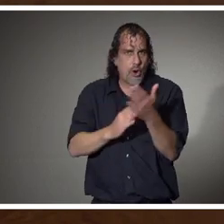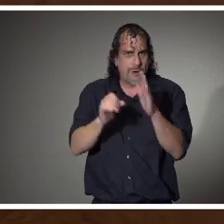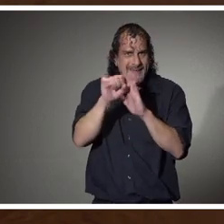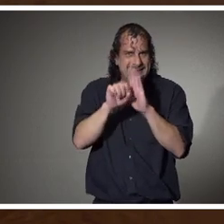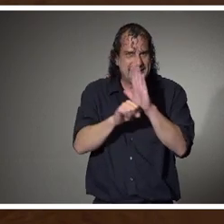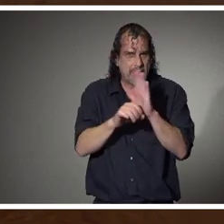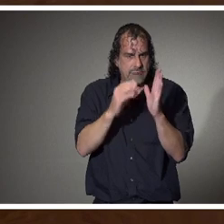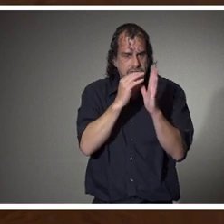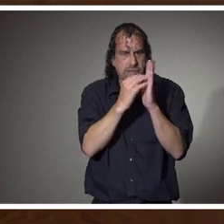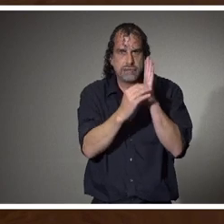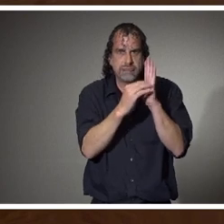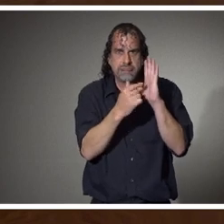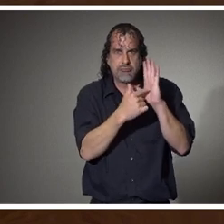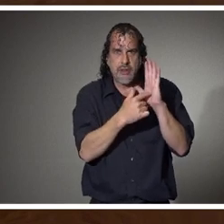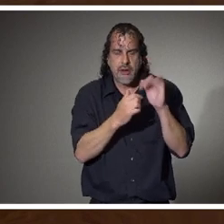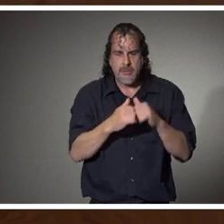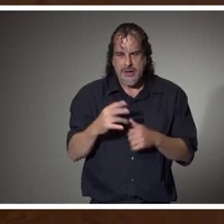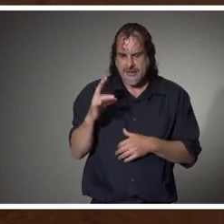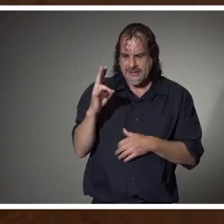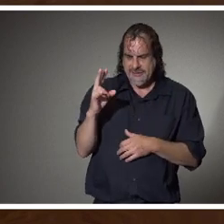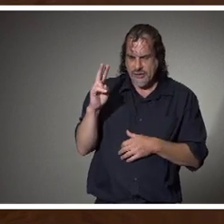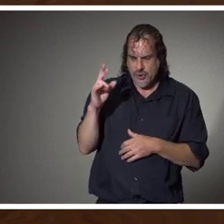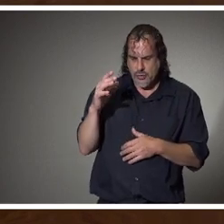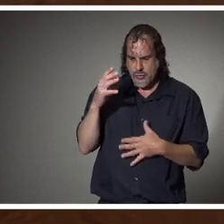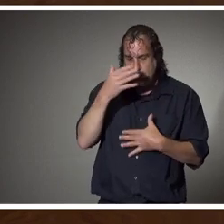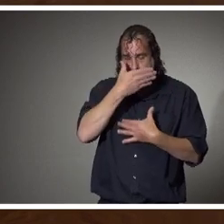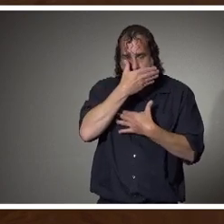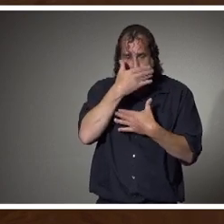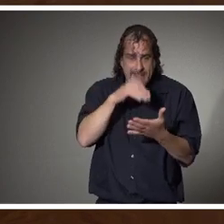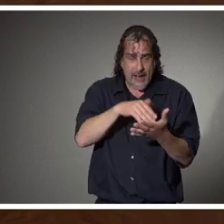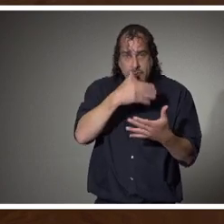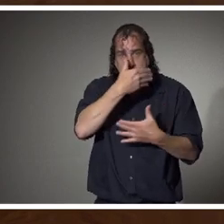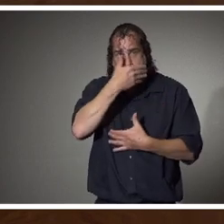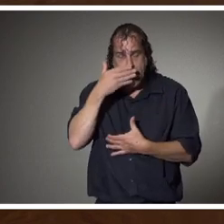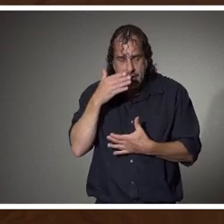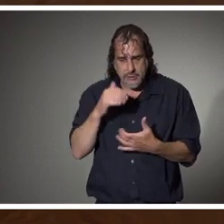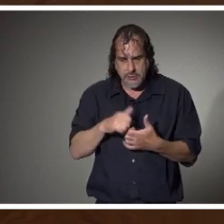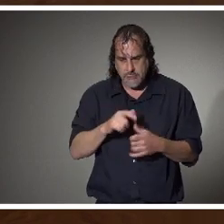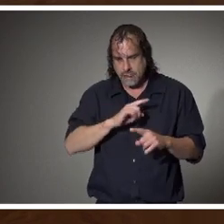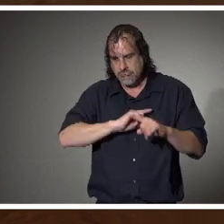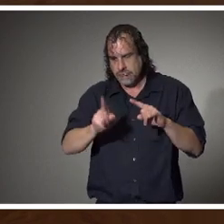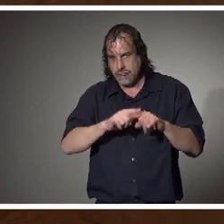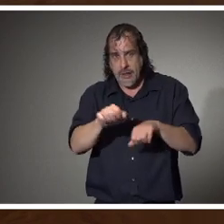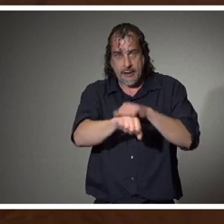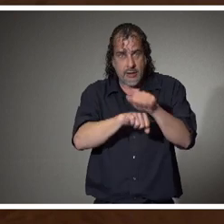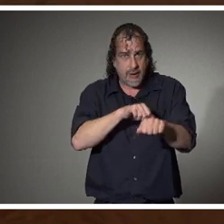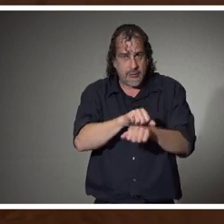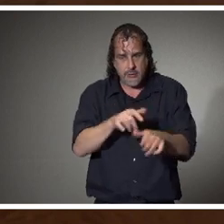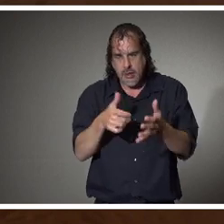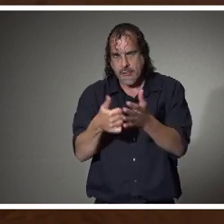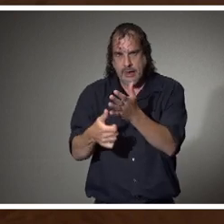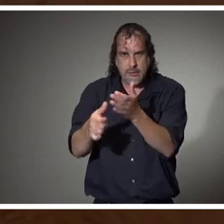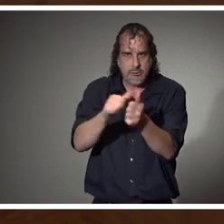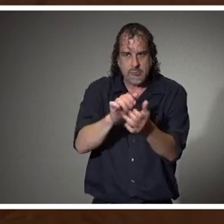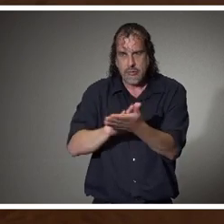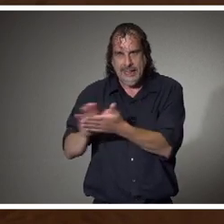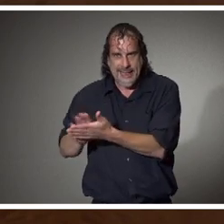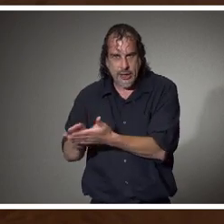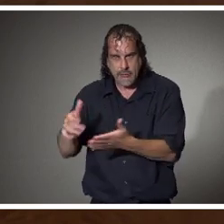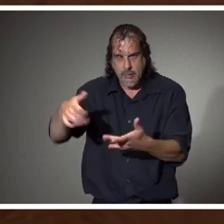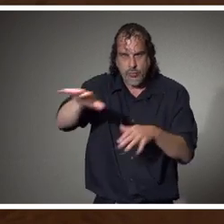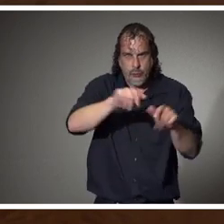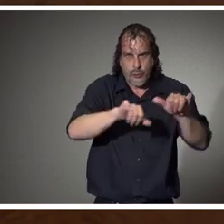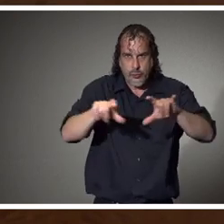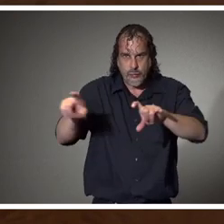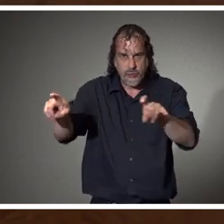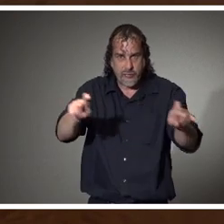averaged probably about 72,000 masks, various types of gloves, disinfectants, and other things. And as